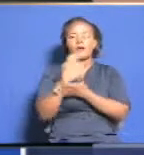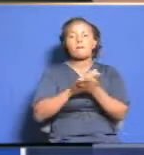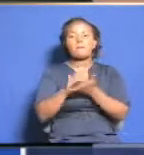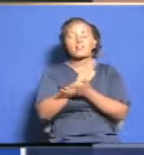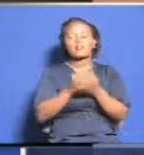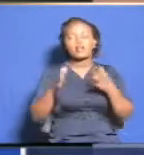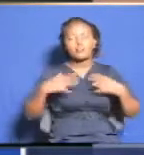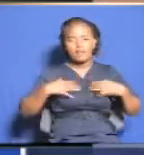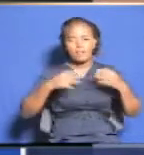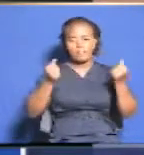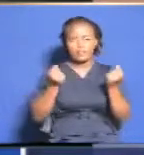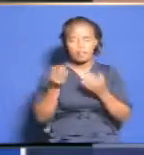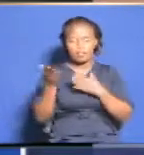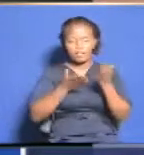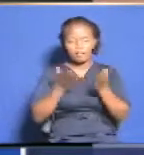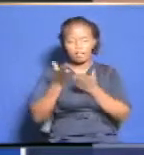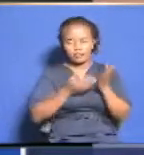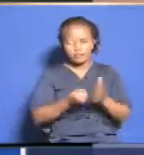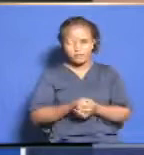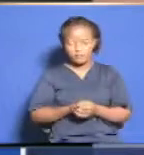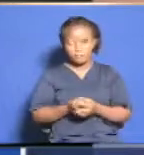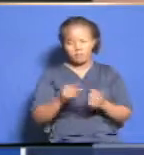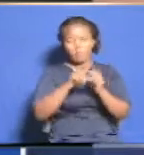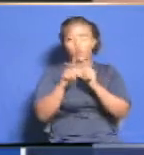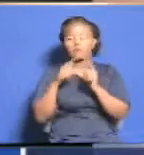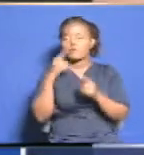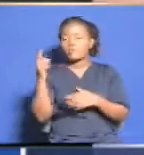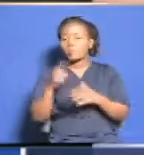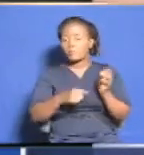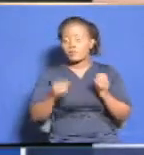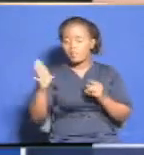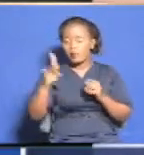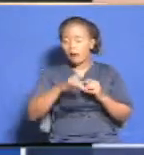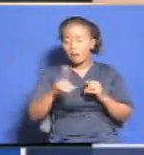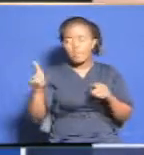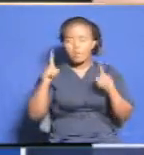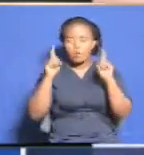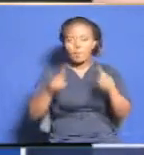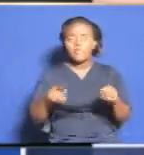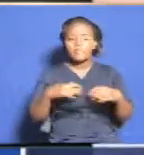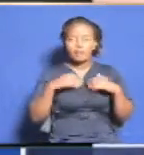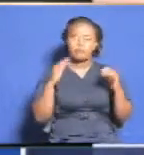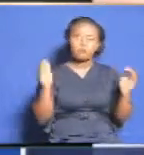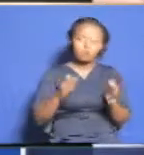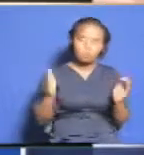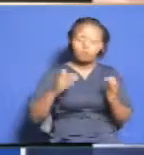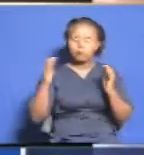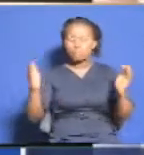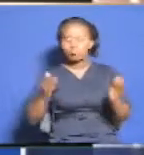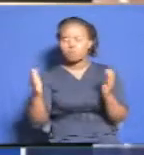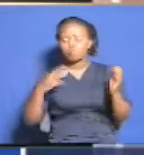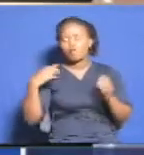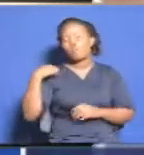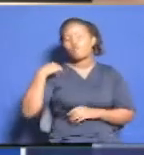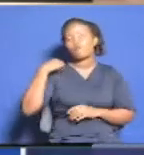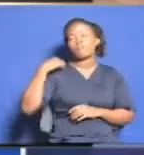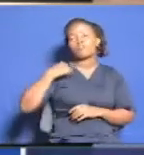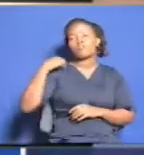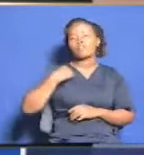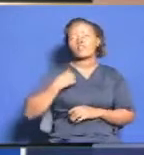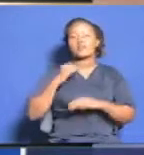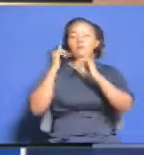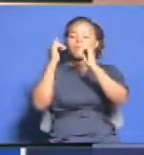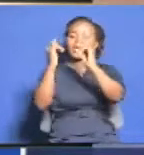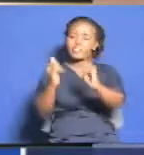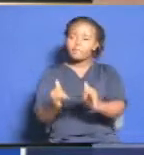services. Gichuhi further says the bill should provide room and encouragement for voluntary action by individuals to